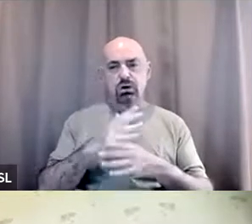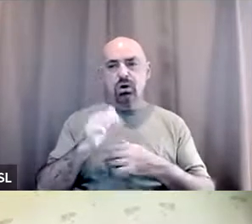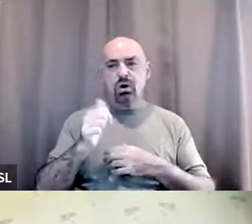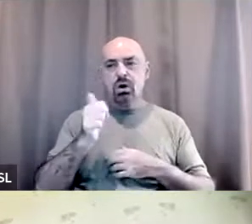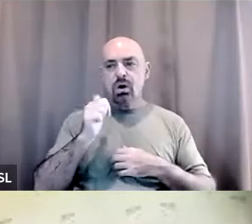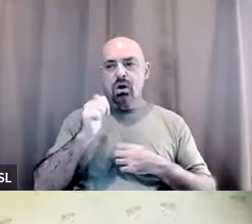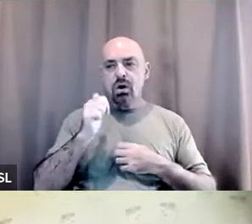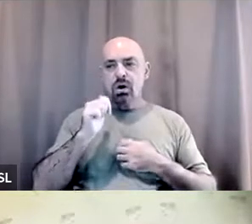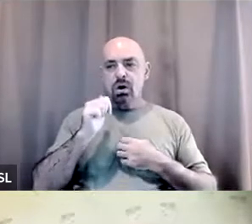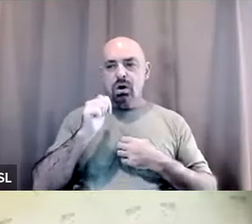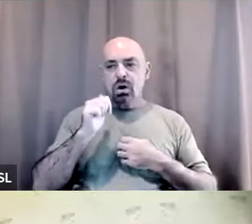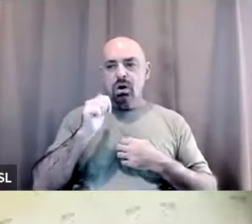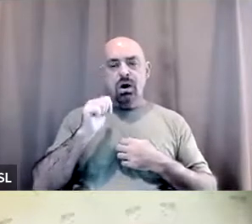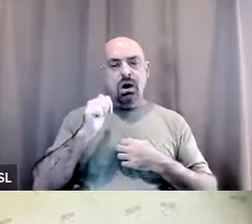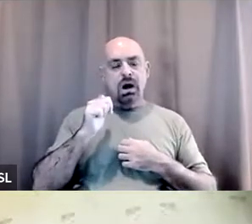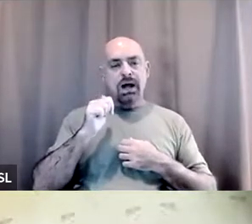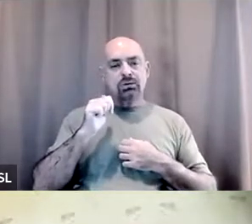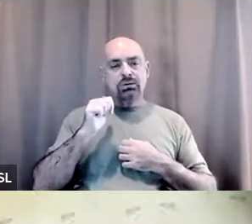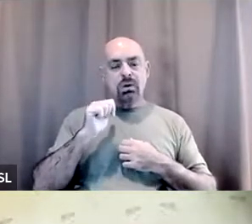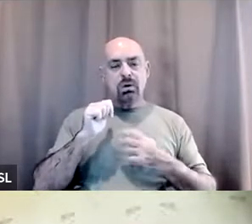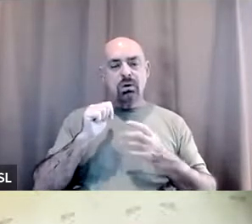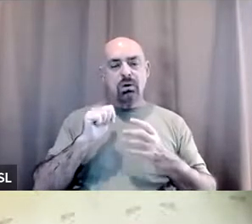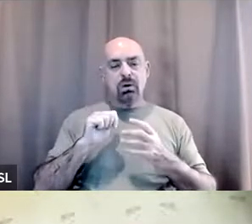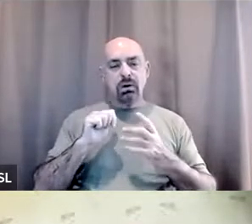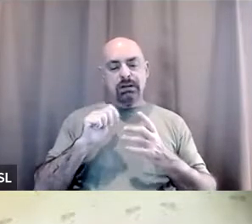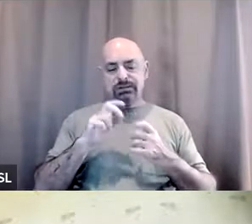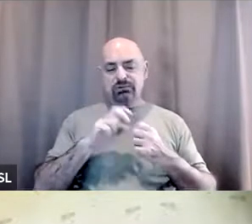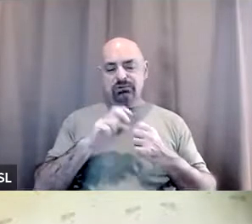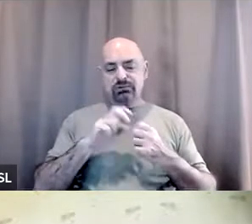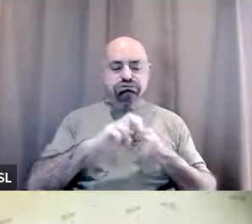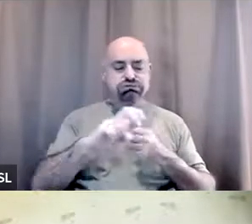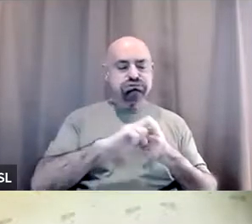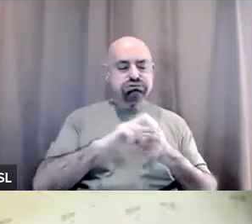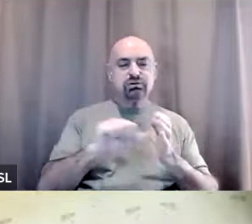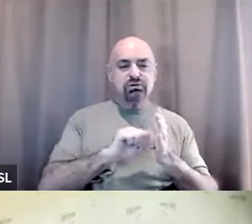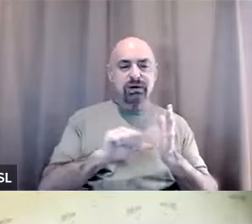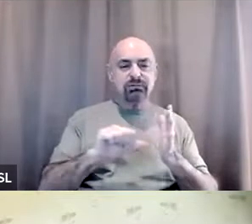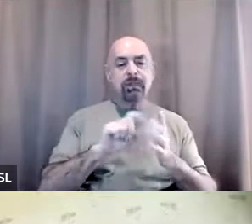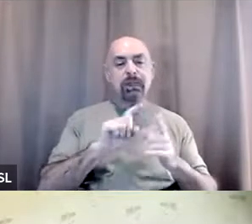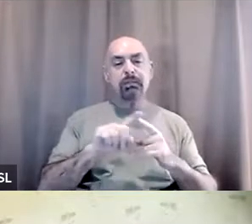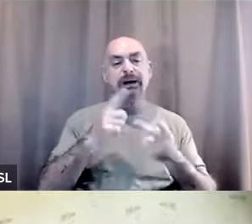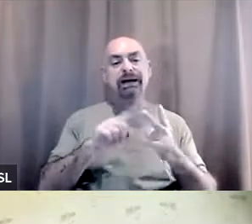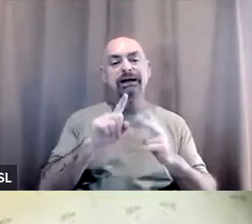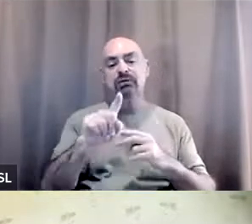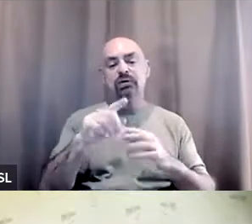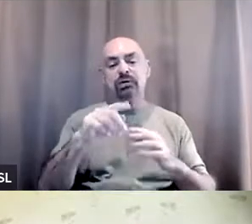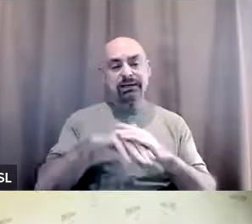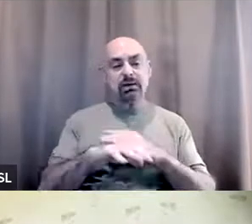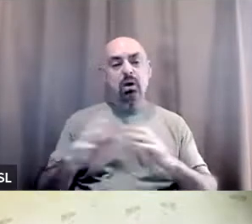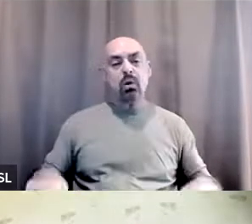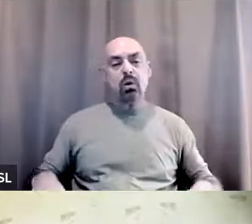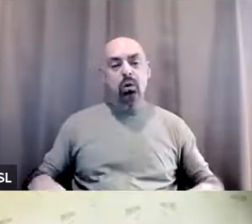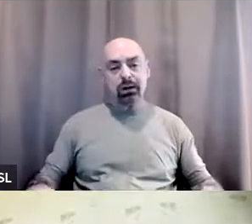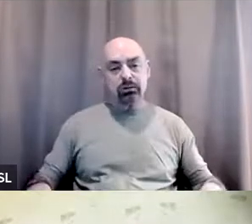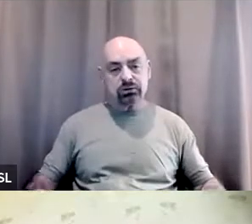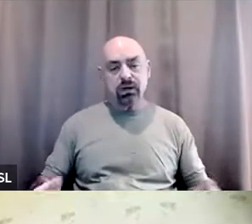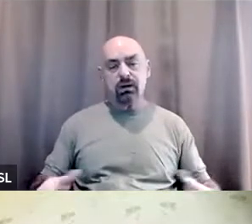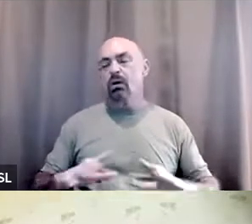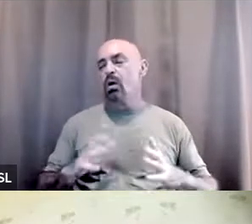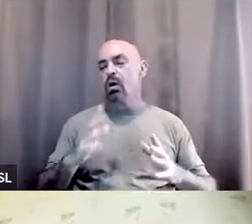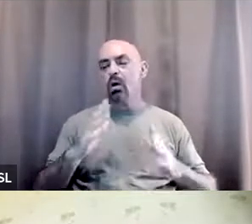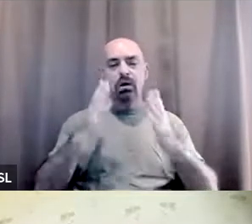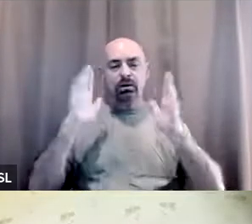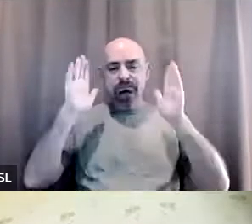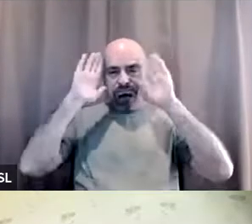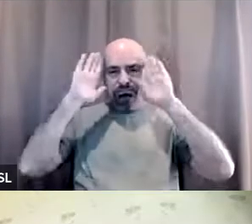gaining access to buildings and so on, but it's even more challenging if you're in a wheelchair, or you have limited vision, or